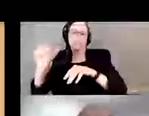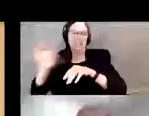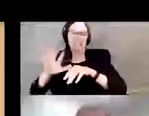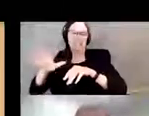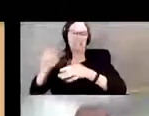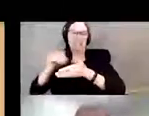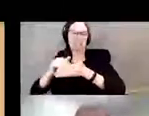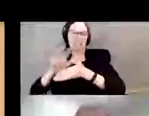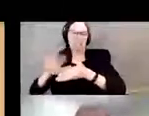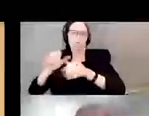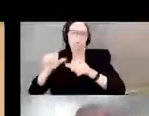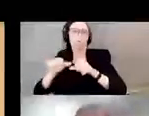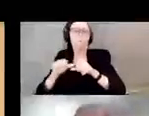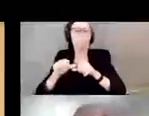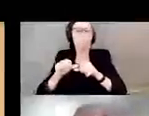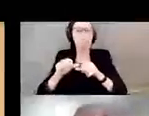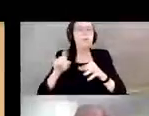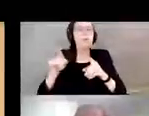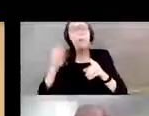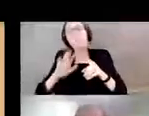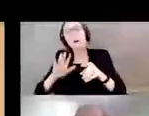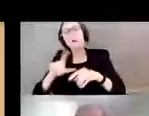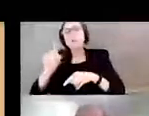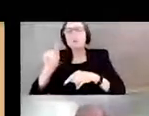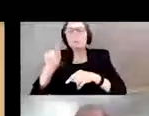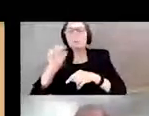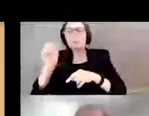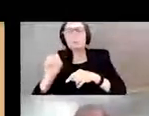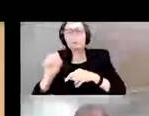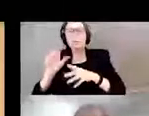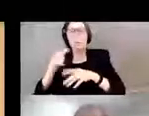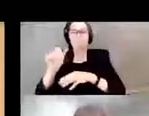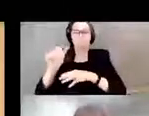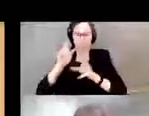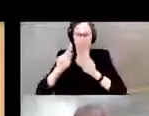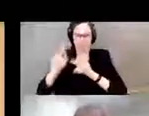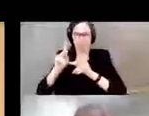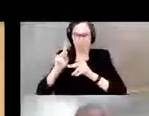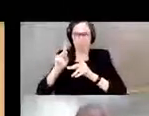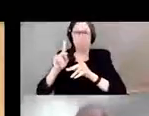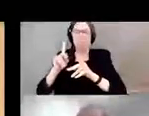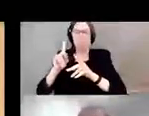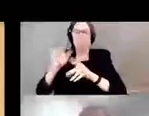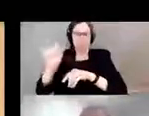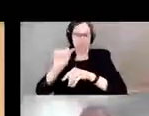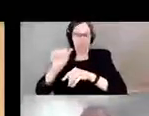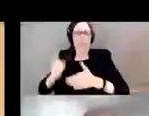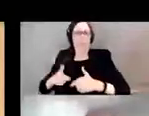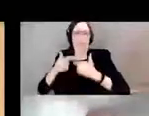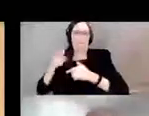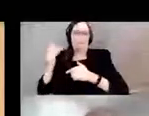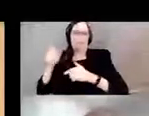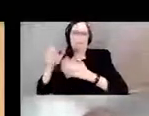And so you're looking at about 20% of Afghanistan's population living in the cities, the other